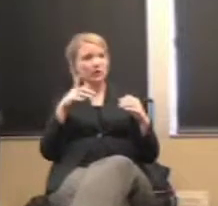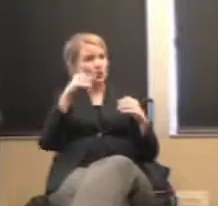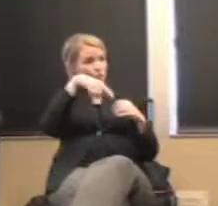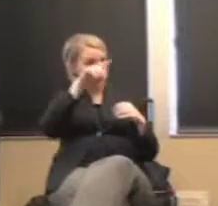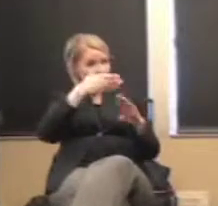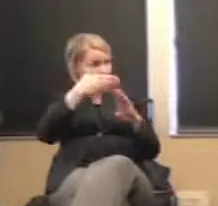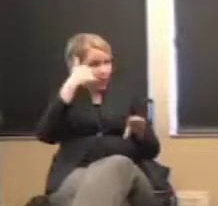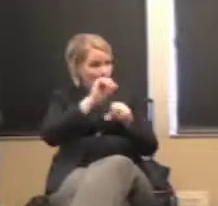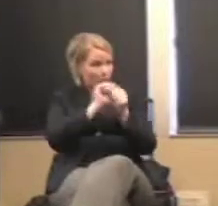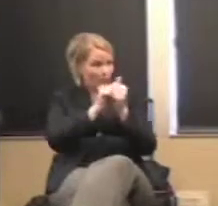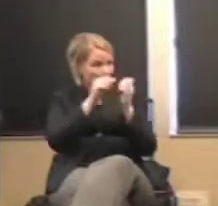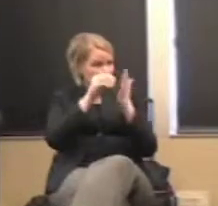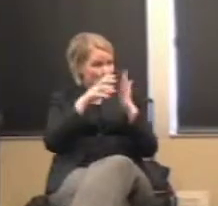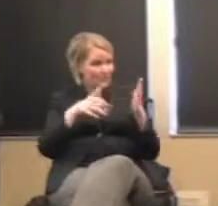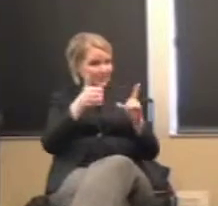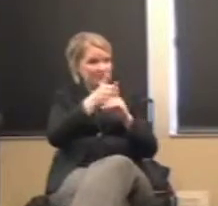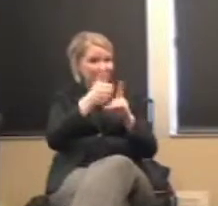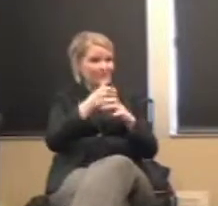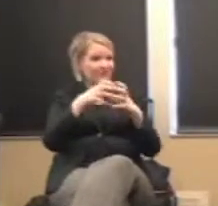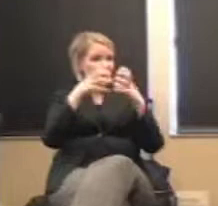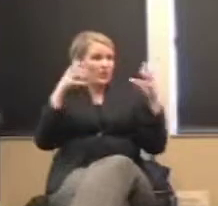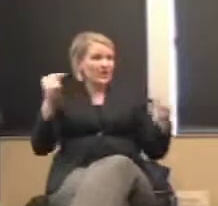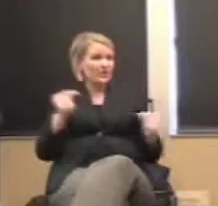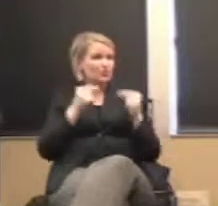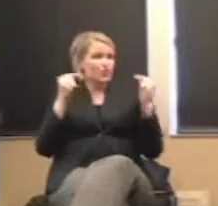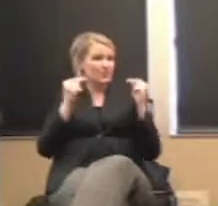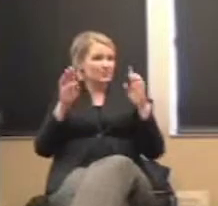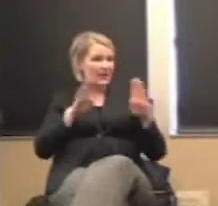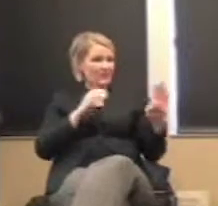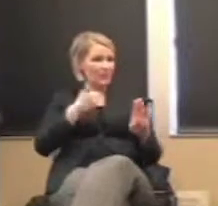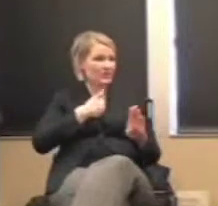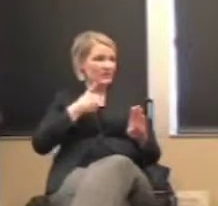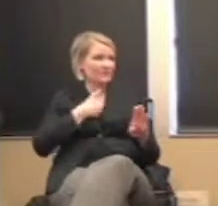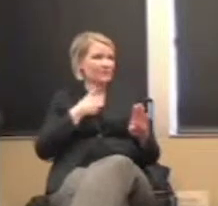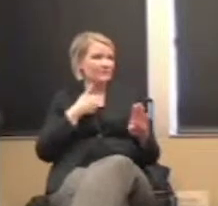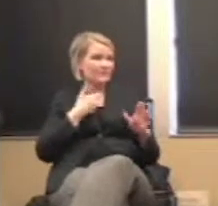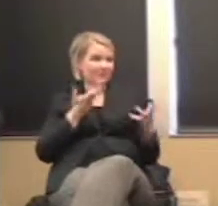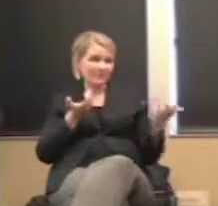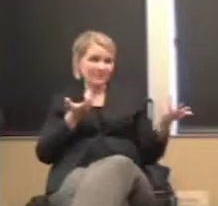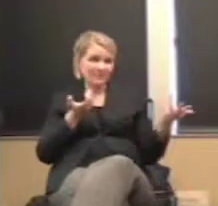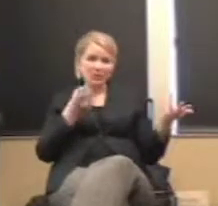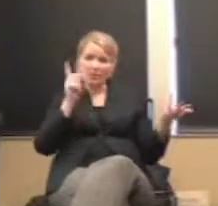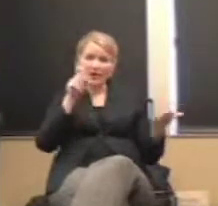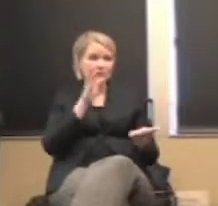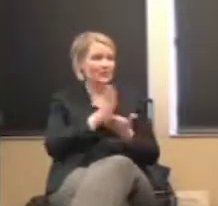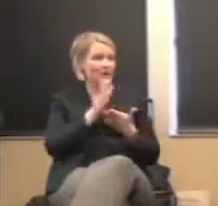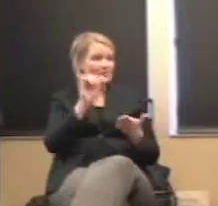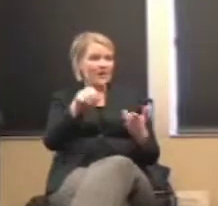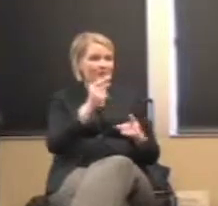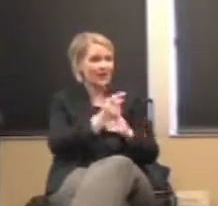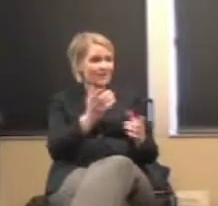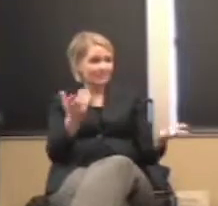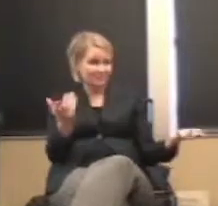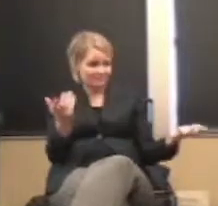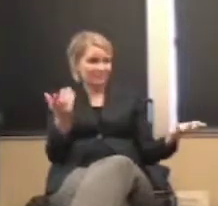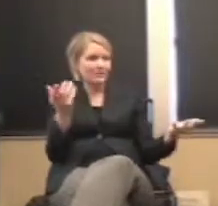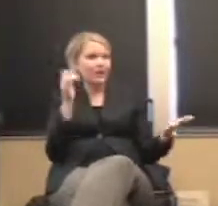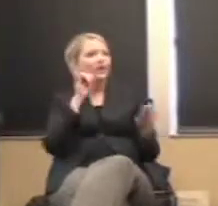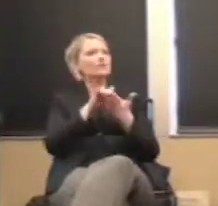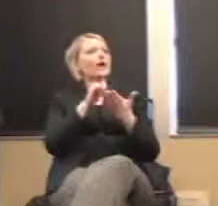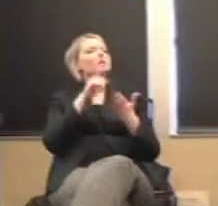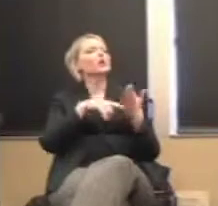pretty intense self-injurious behavior? Yeah. You got to stop that, right? So that's where redirection